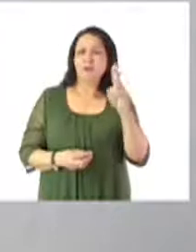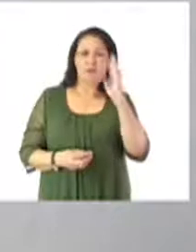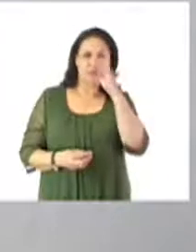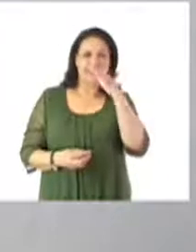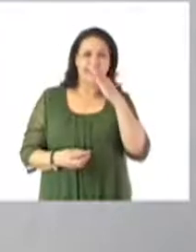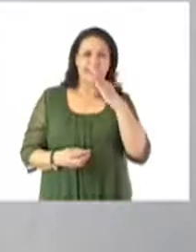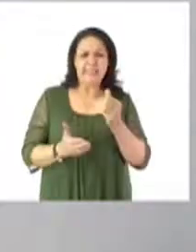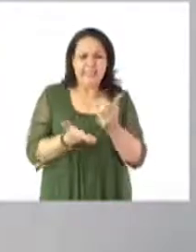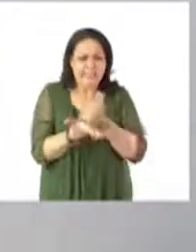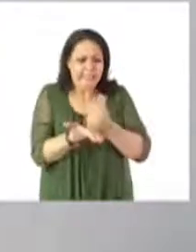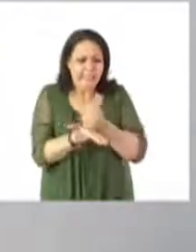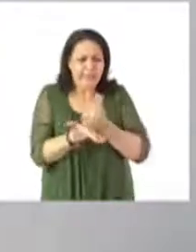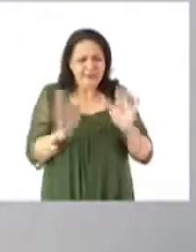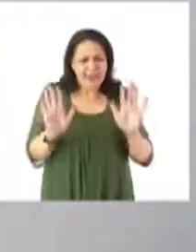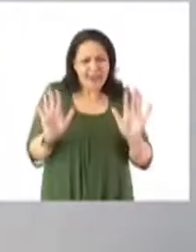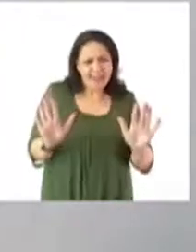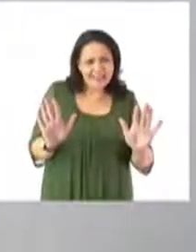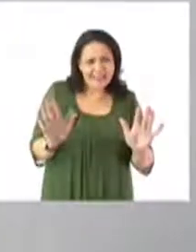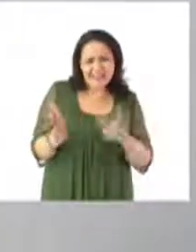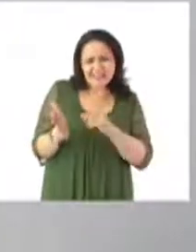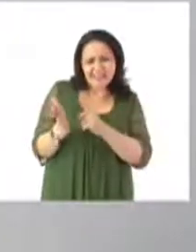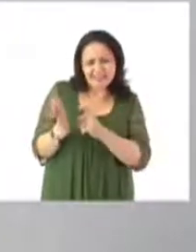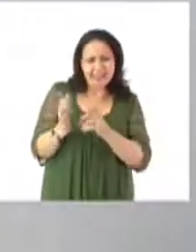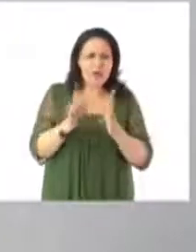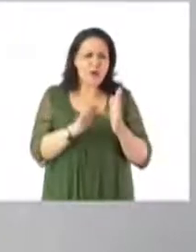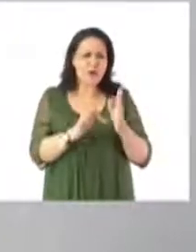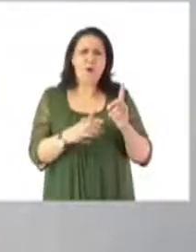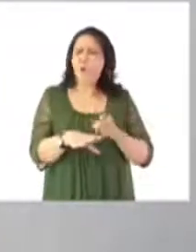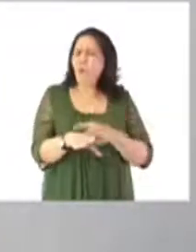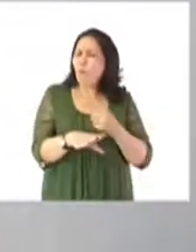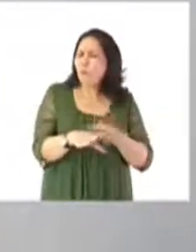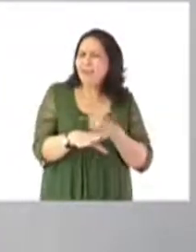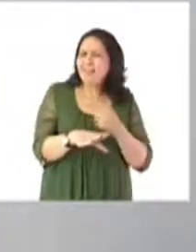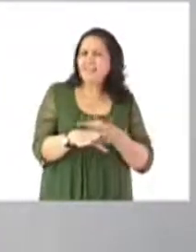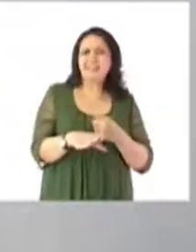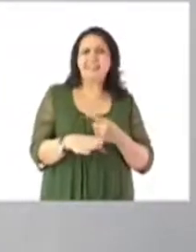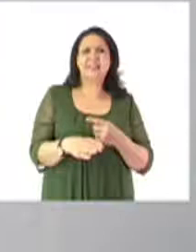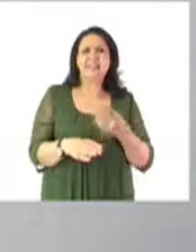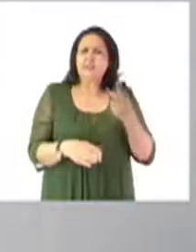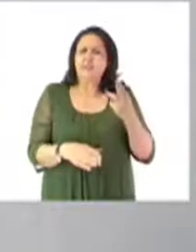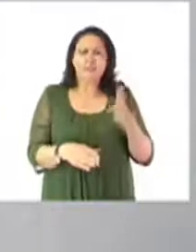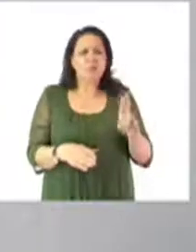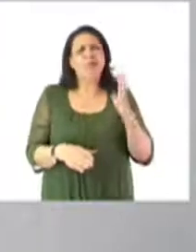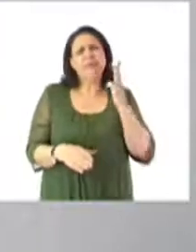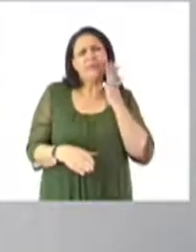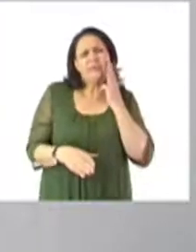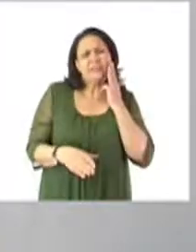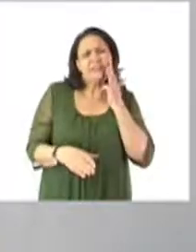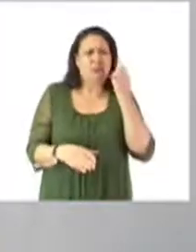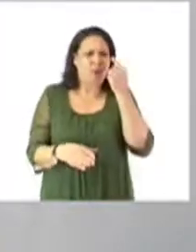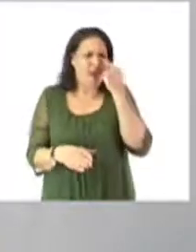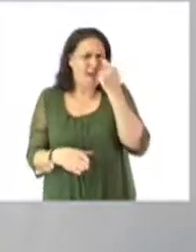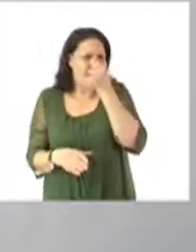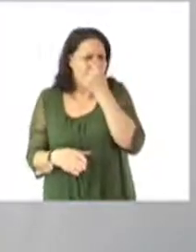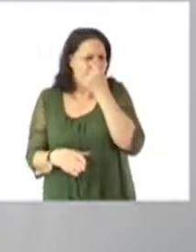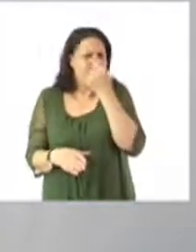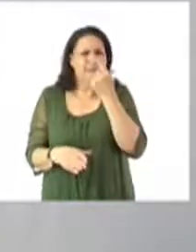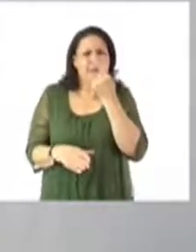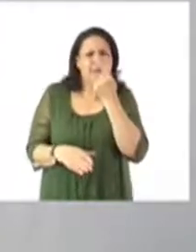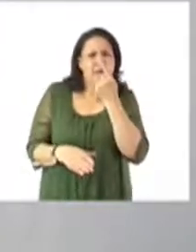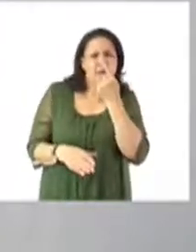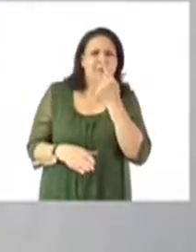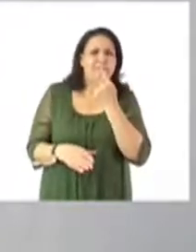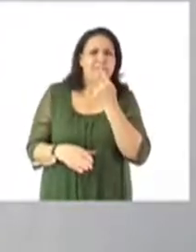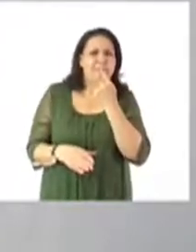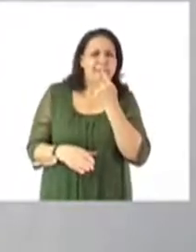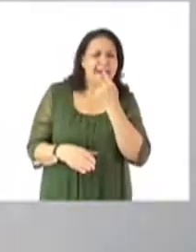to sanitize our hands at all times and avoid touching your eyes, your ears